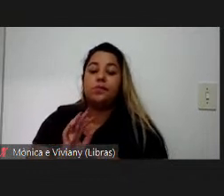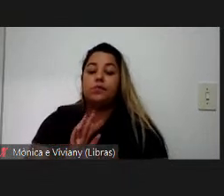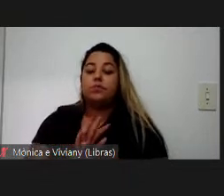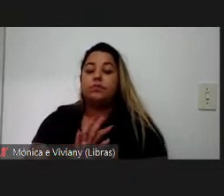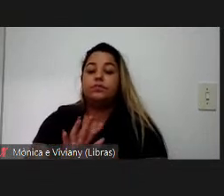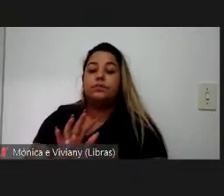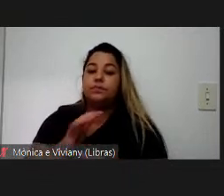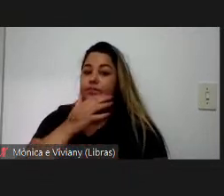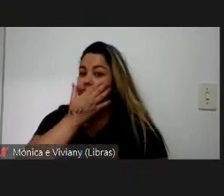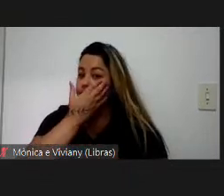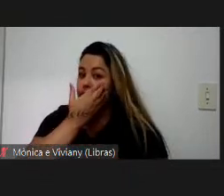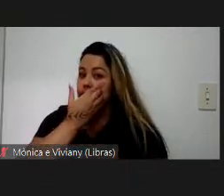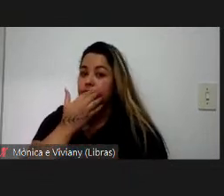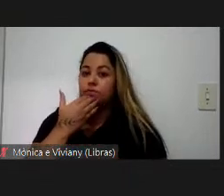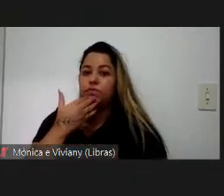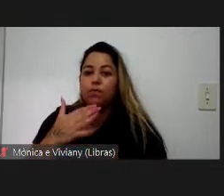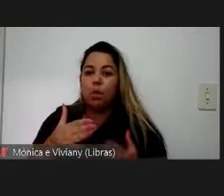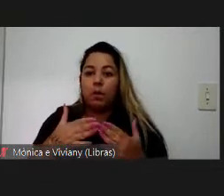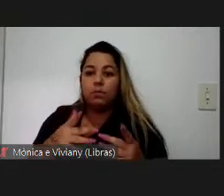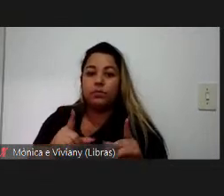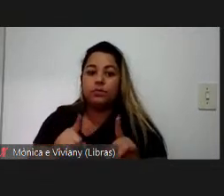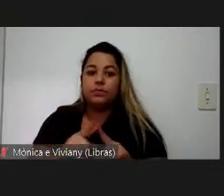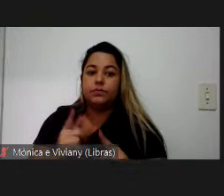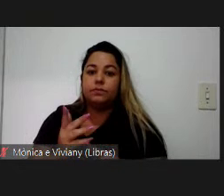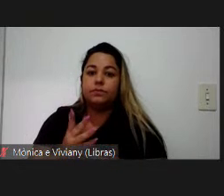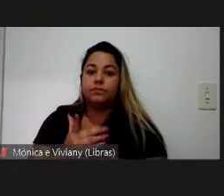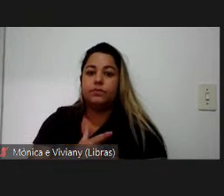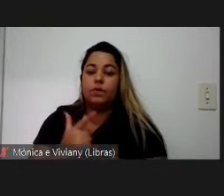Gisele presented to us.